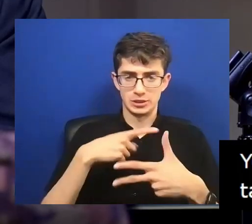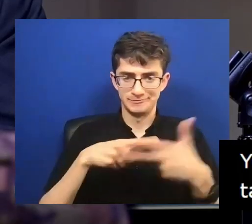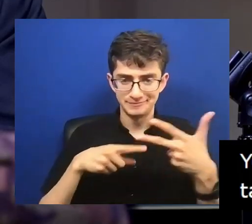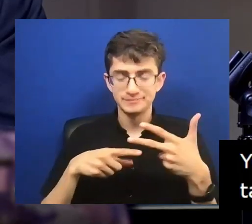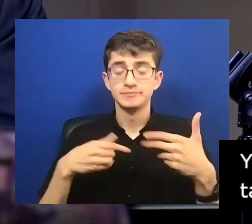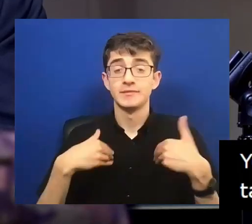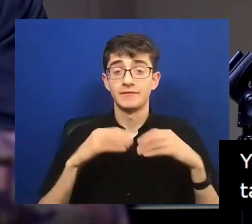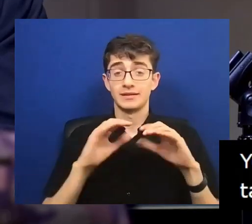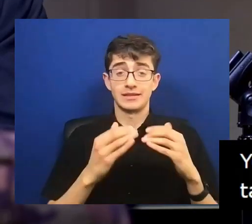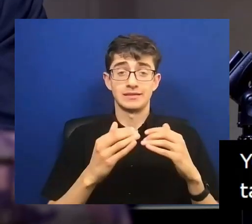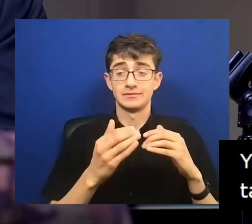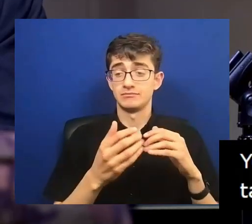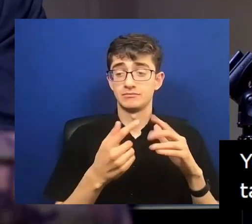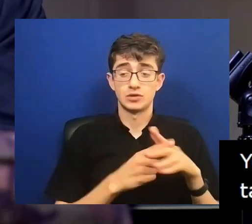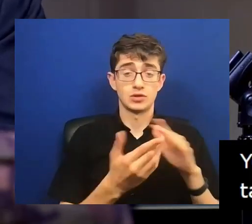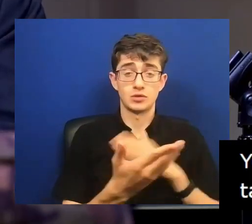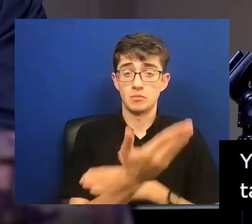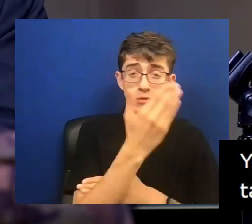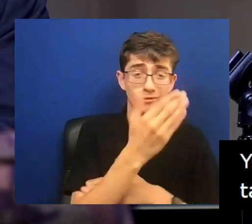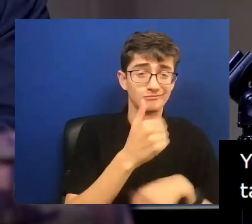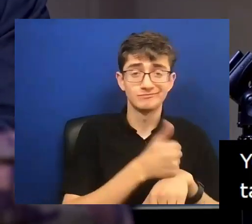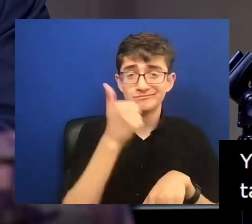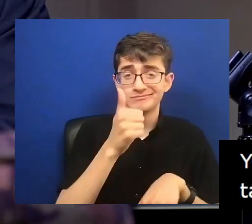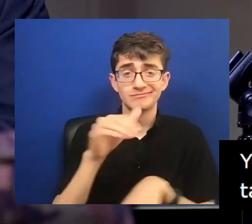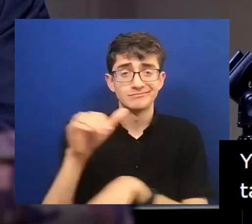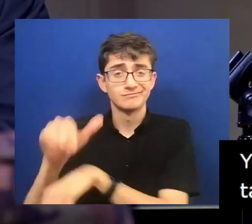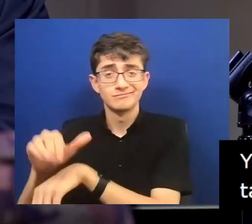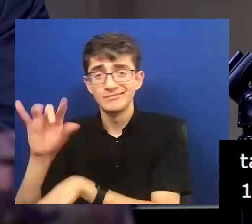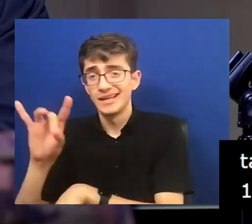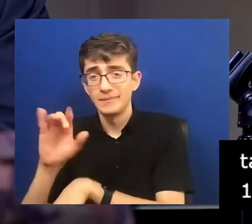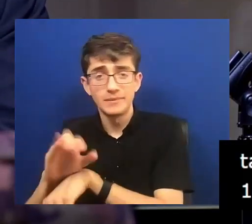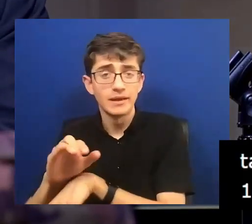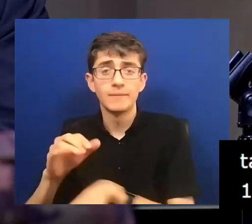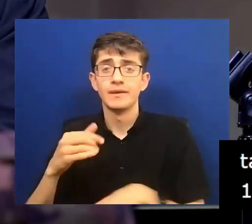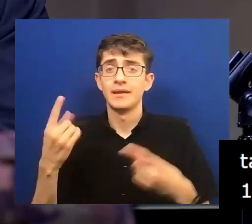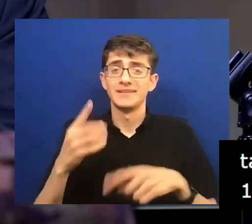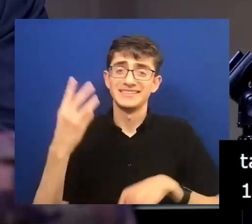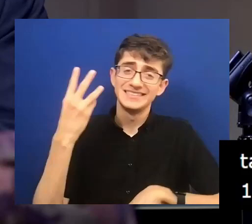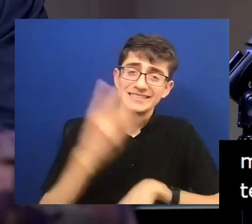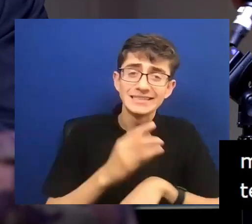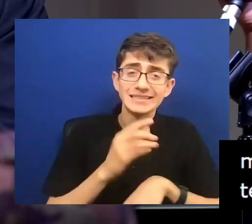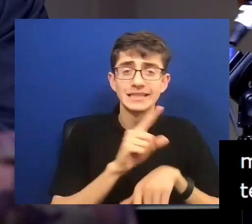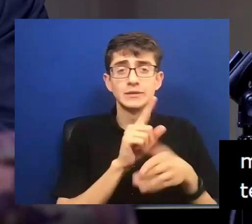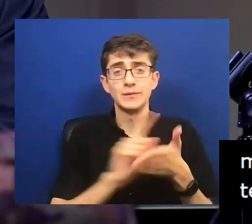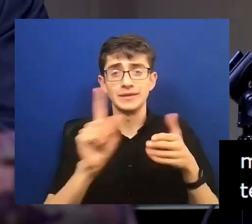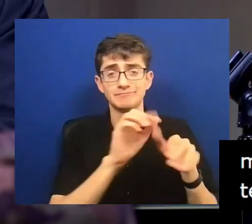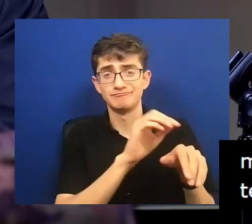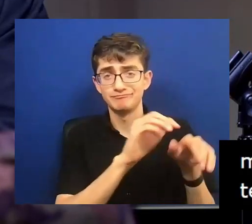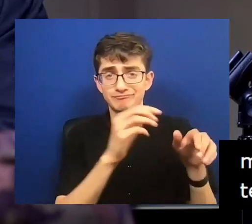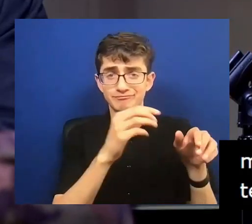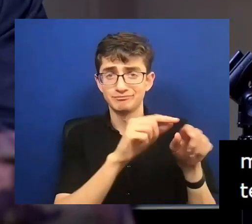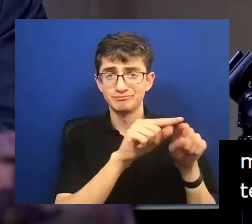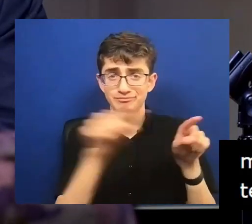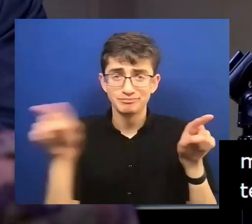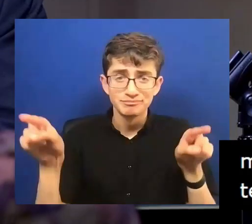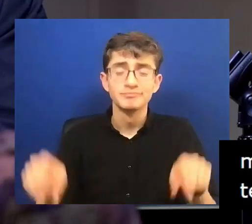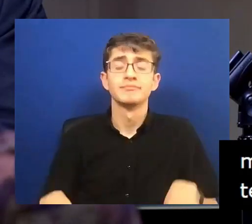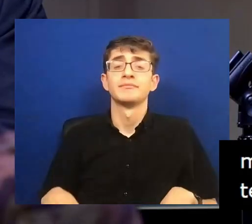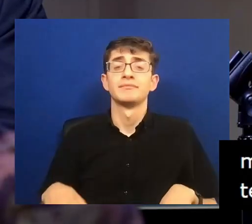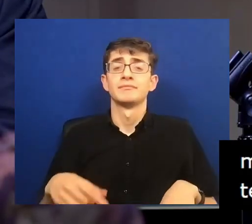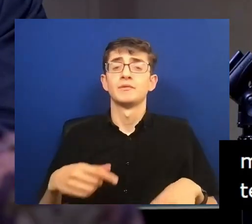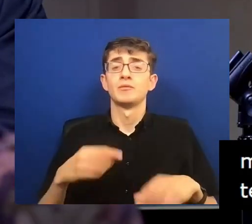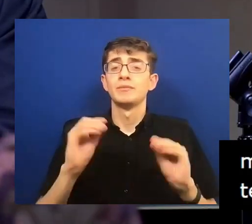them 6 days a week. It is love that we serve every day. We have studios